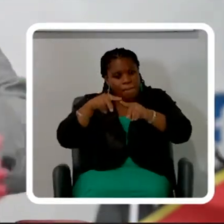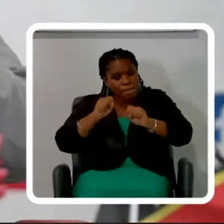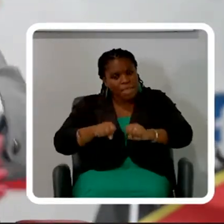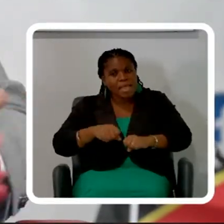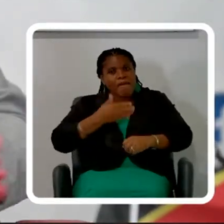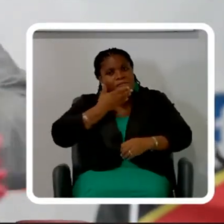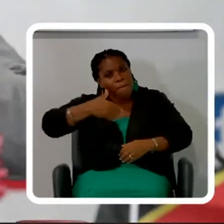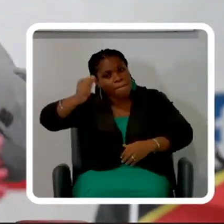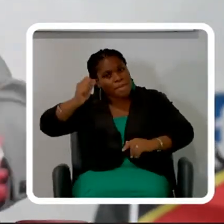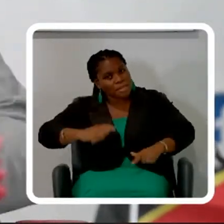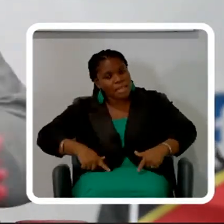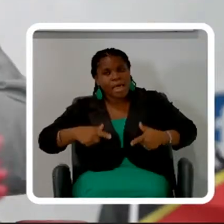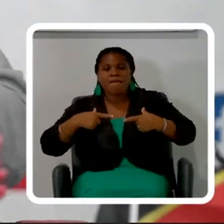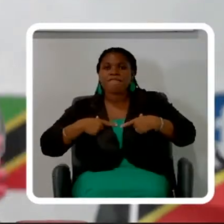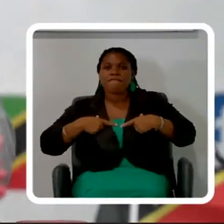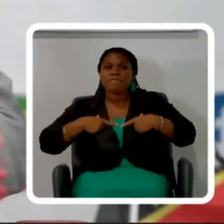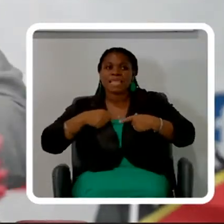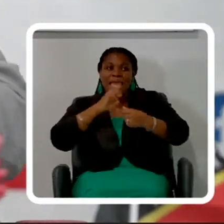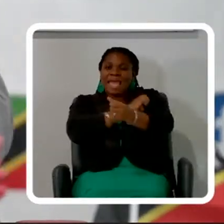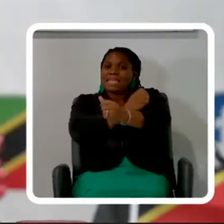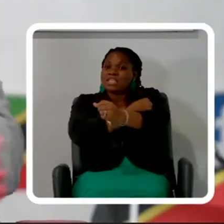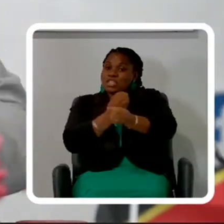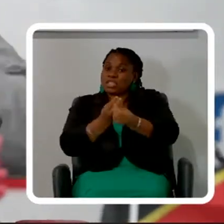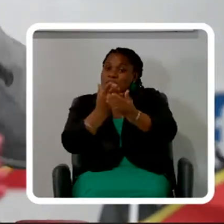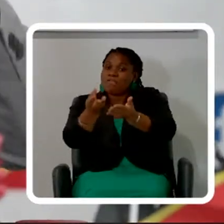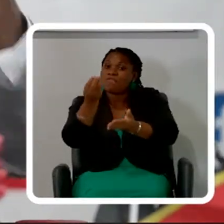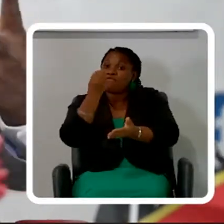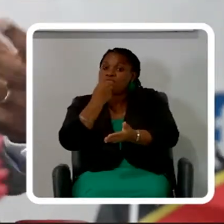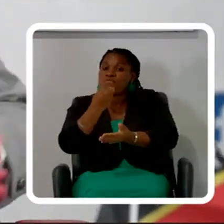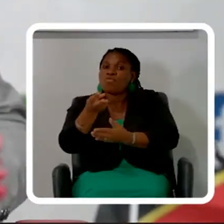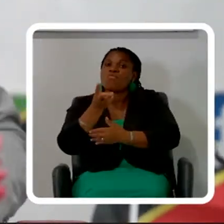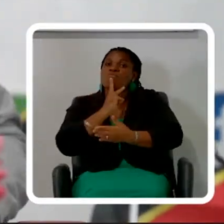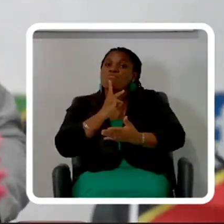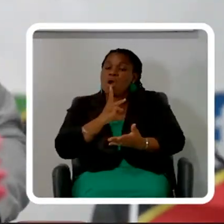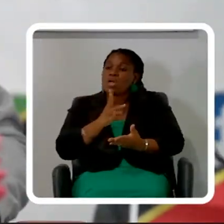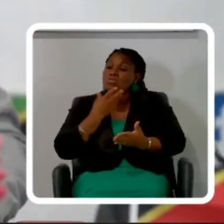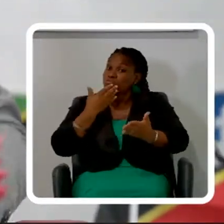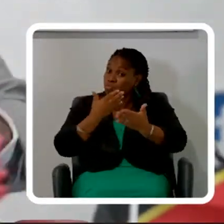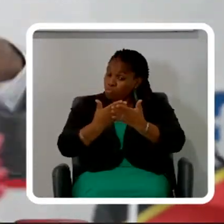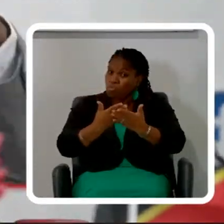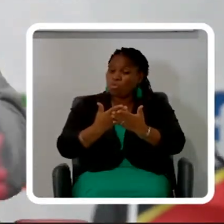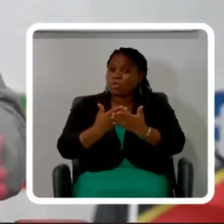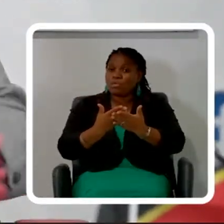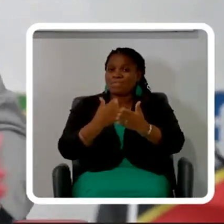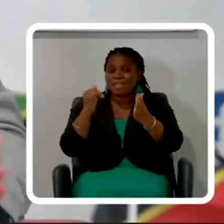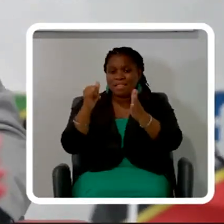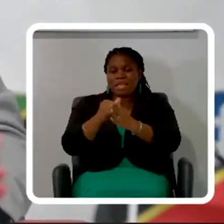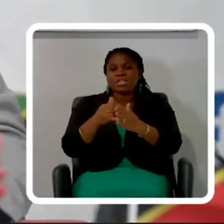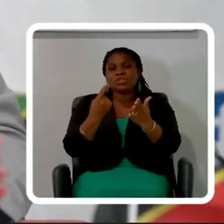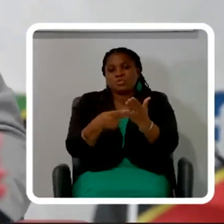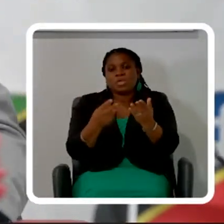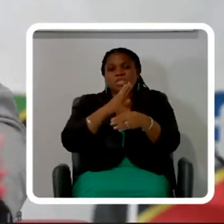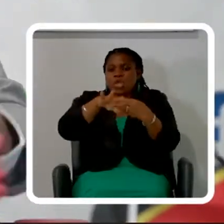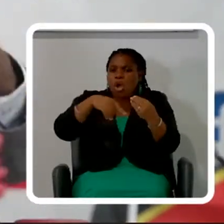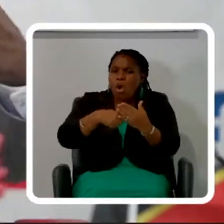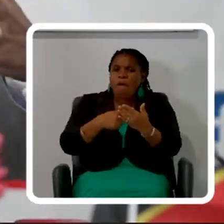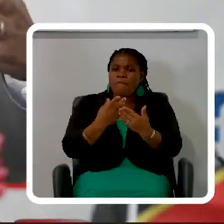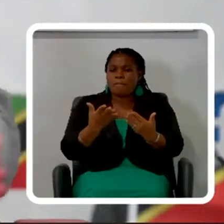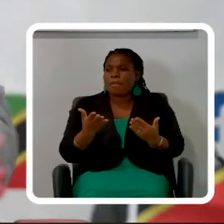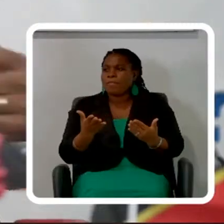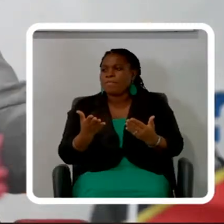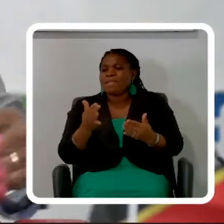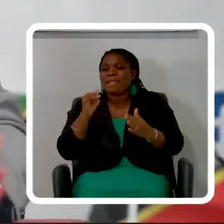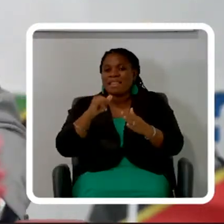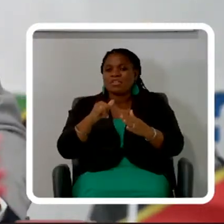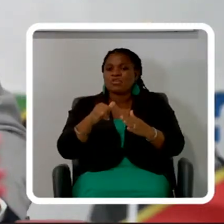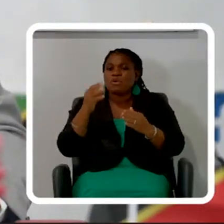energy. Energy means water, it means food, it means physical space, it means opportunities. That is what this is all about. And that is why we have to take the